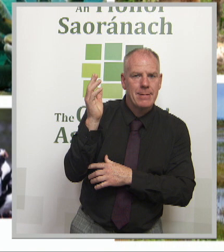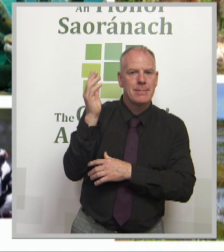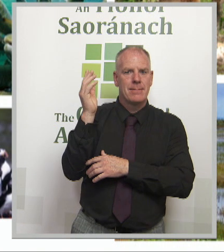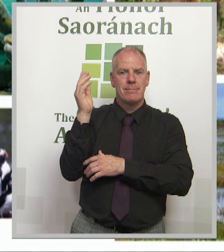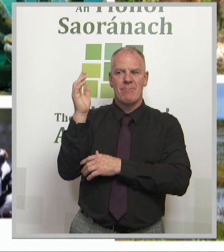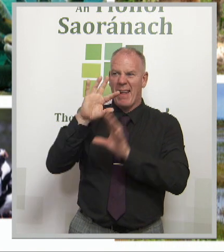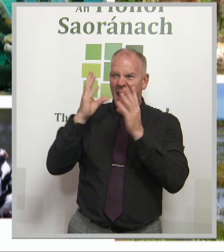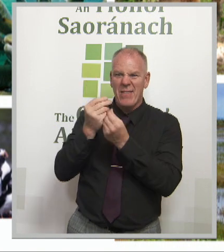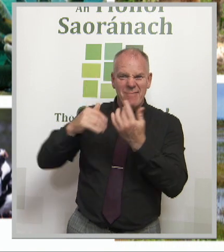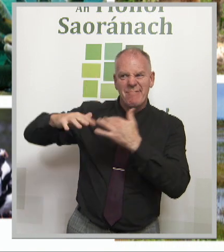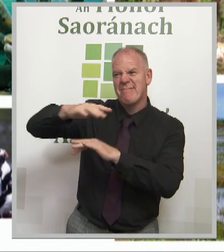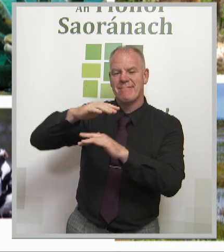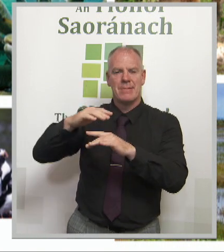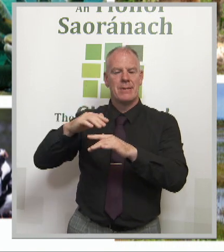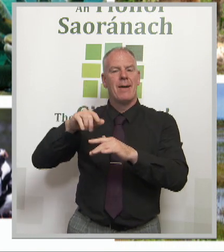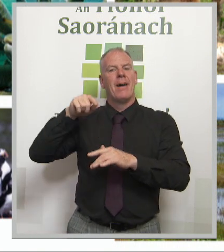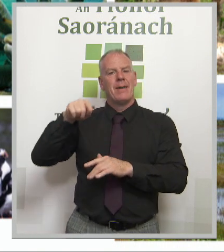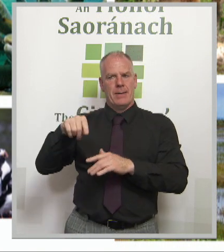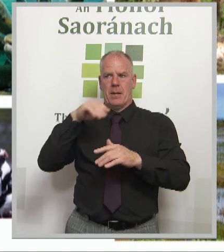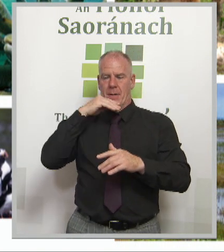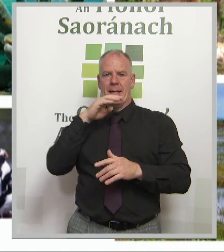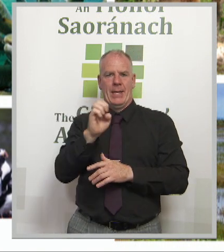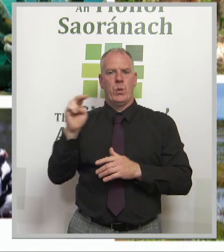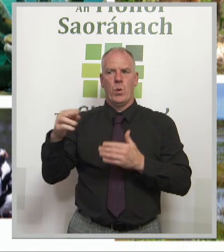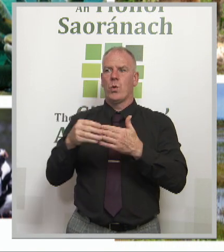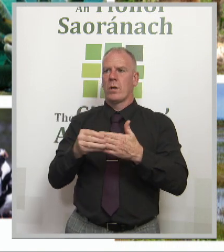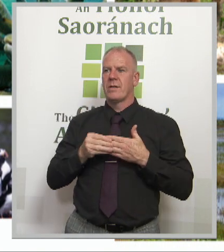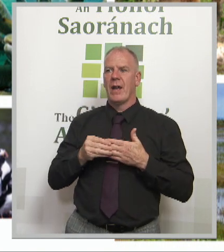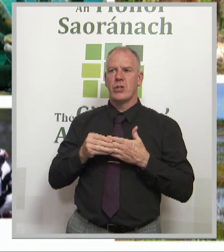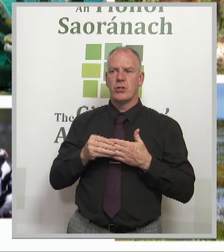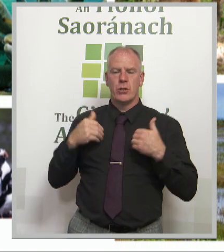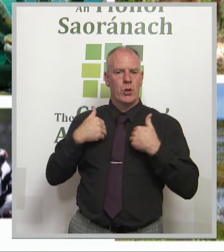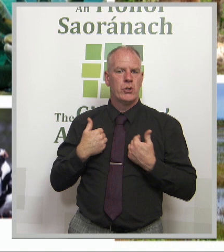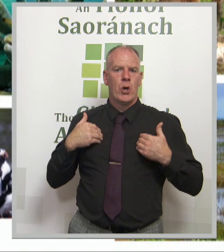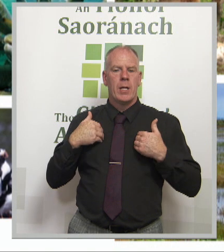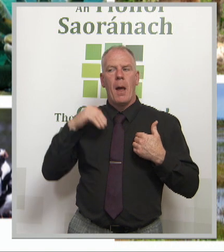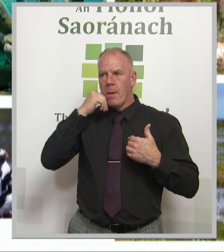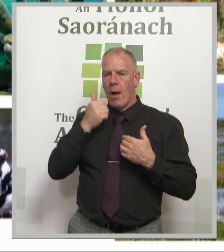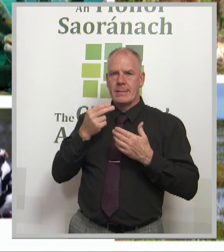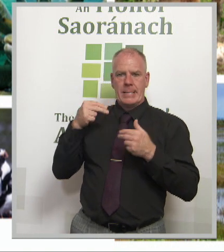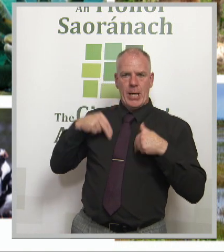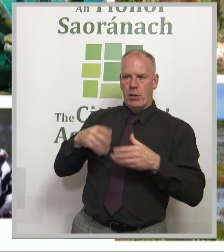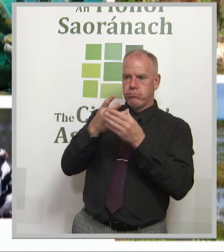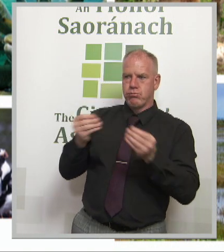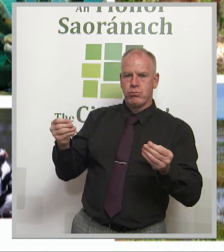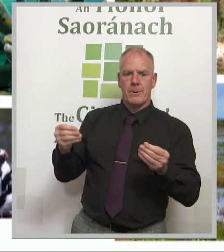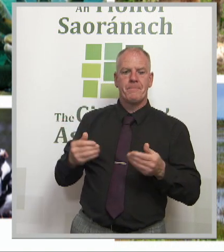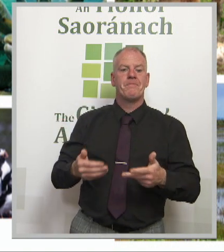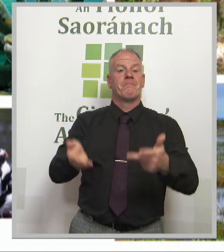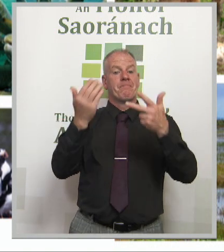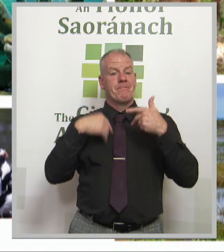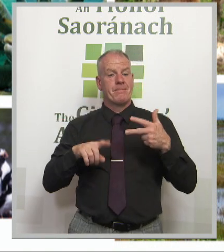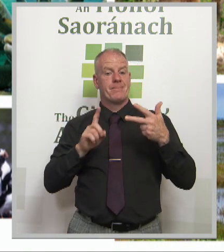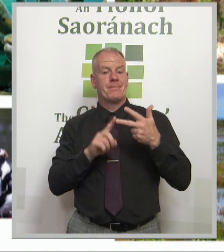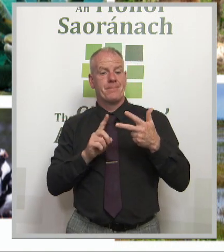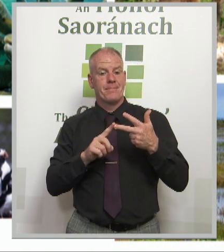time that are considered to be of EU conservation concern based on their endangerment. And that gave birth to what